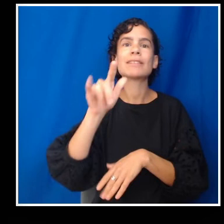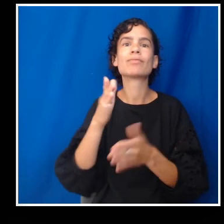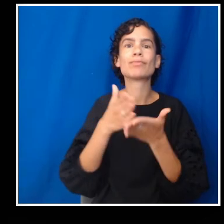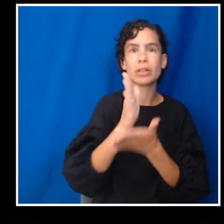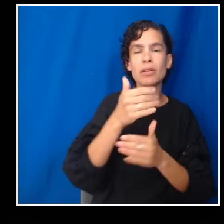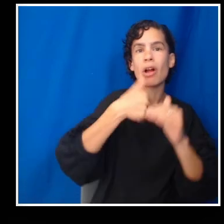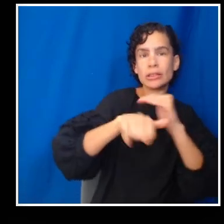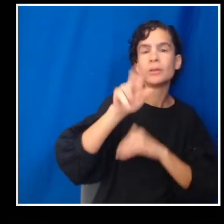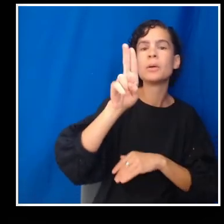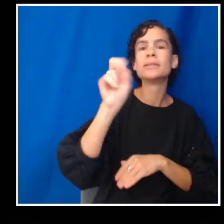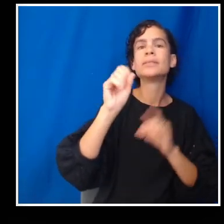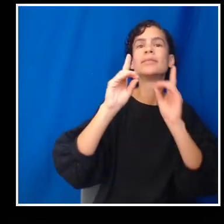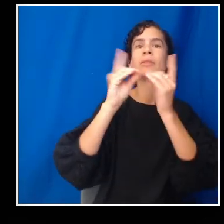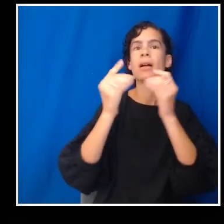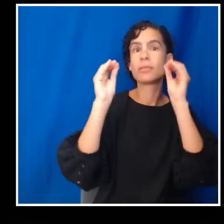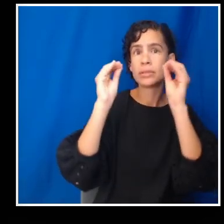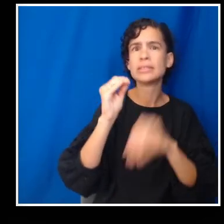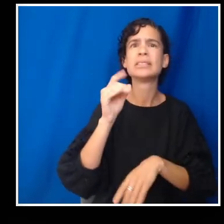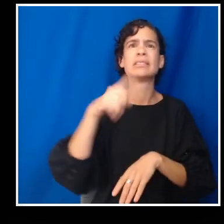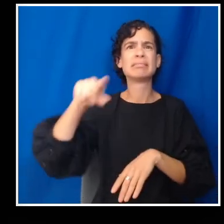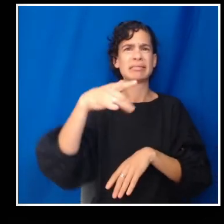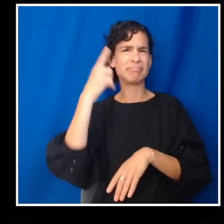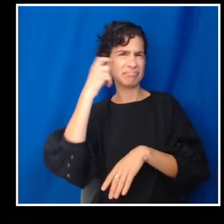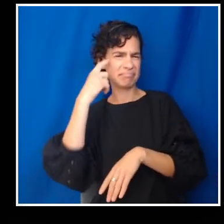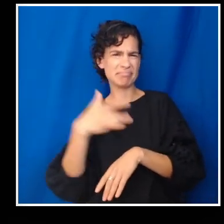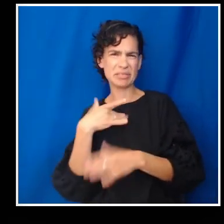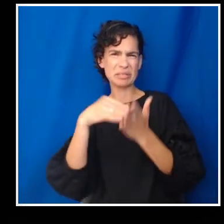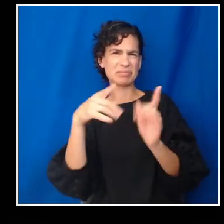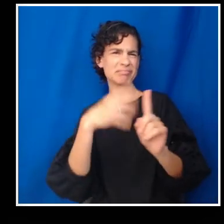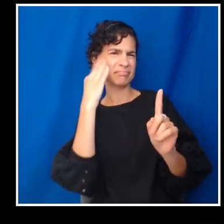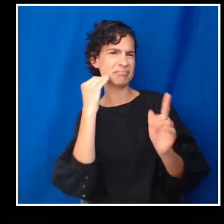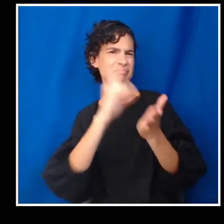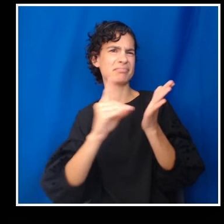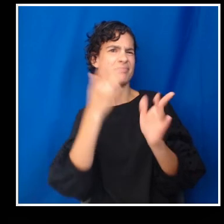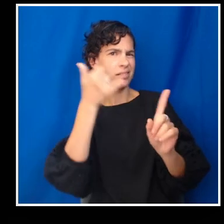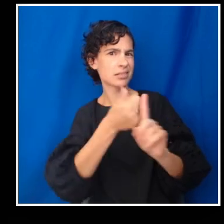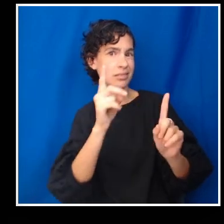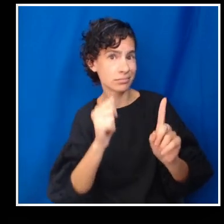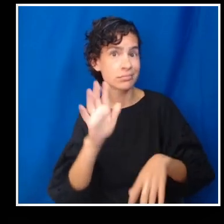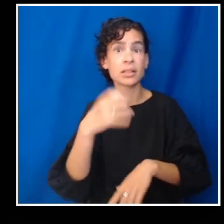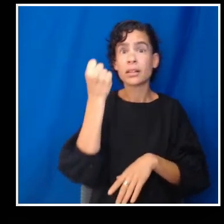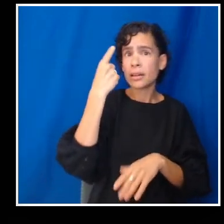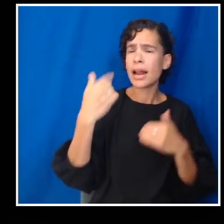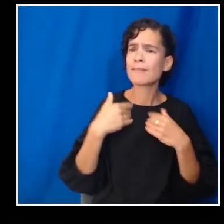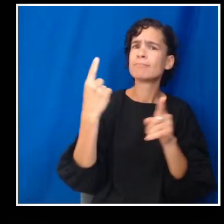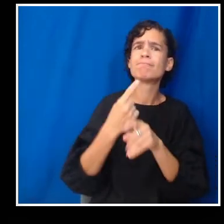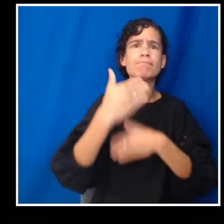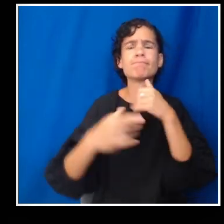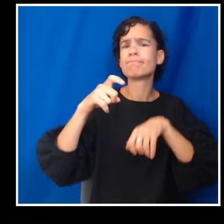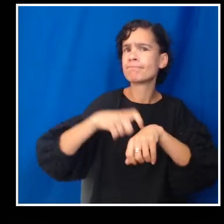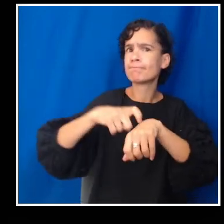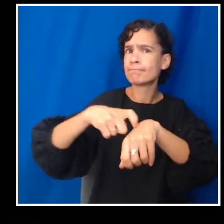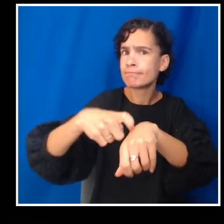Rights at the U.S. Department of Education if they believe they're being discriminated against because of their disability. Remember, there are